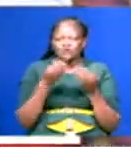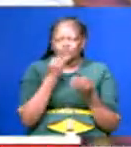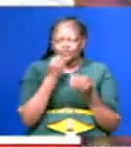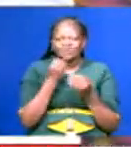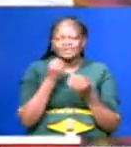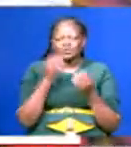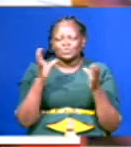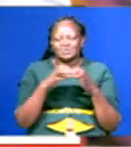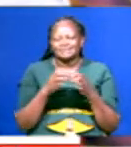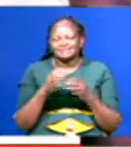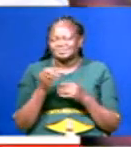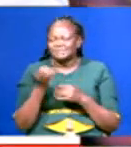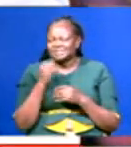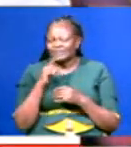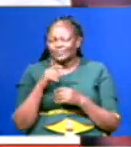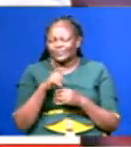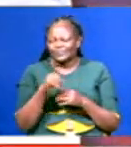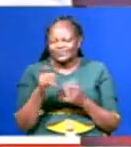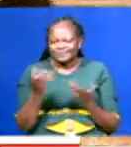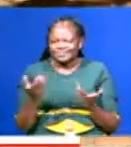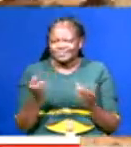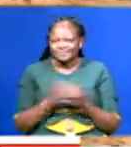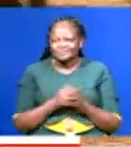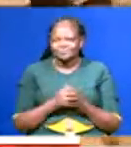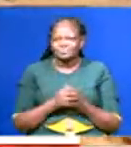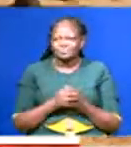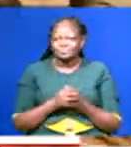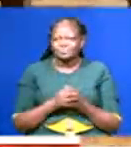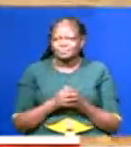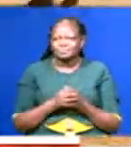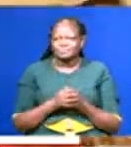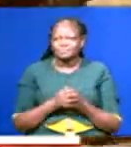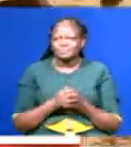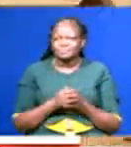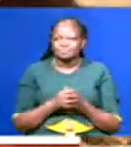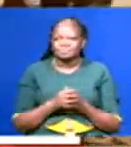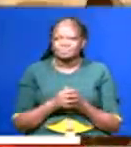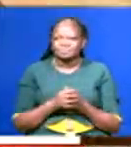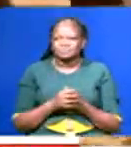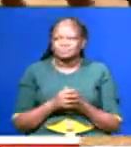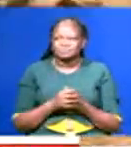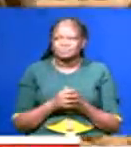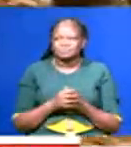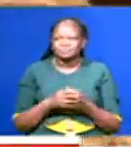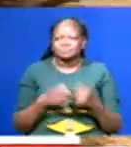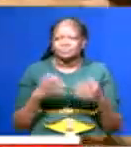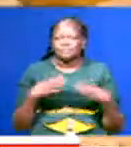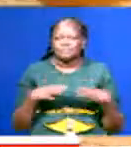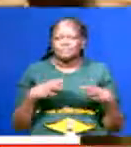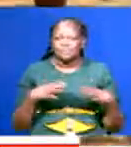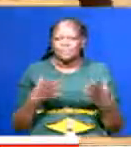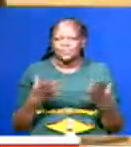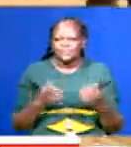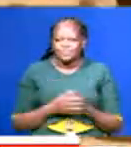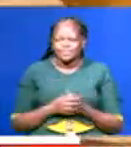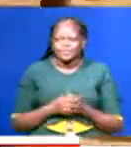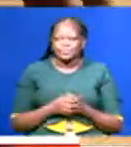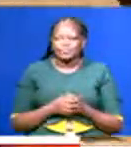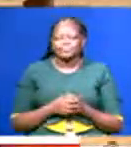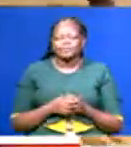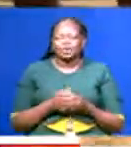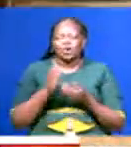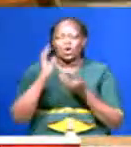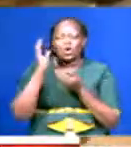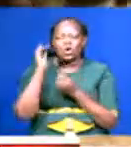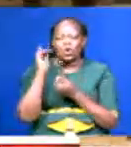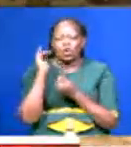for this community, multi-purpose cash for this community. Until then, the residents hang on to the thin hope of the